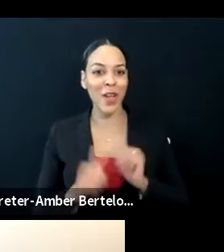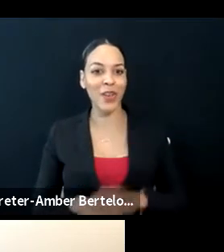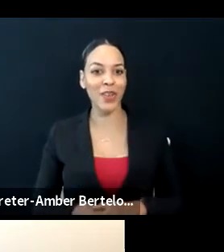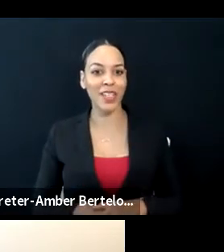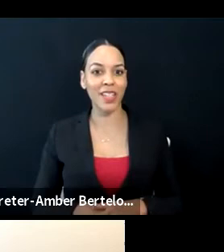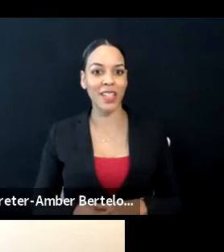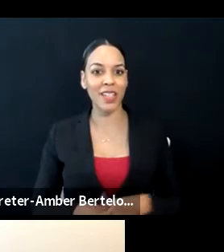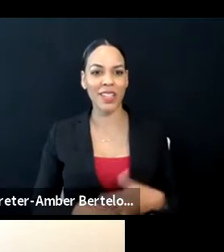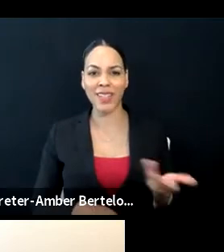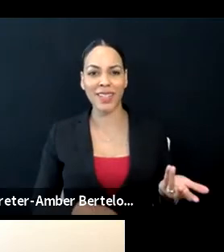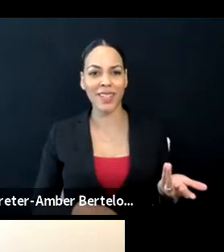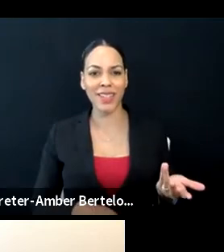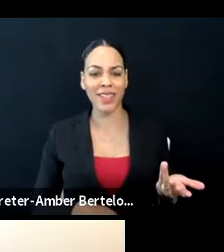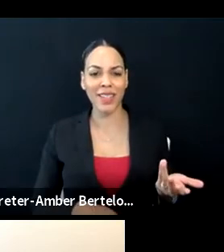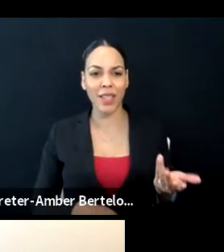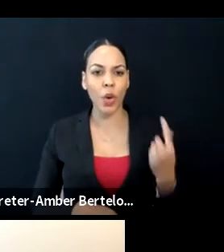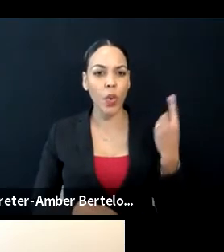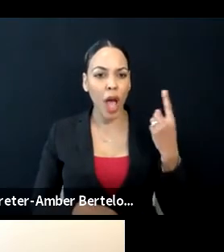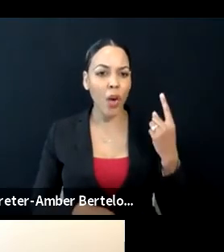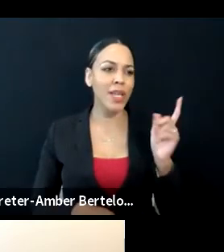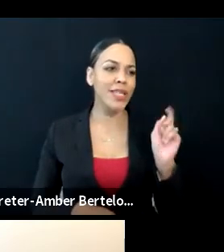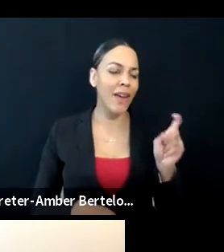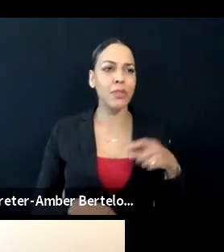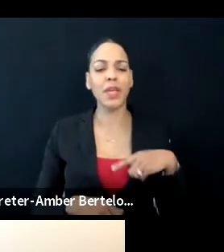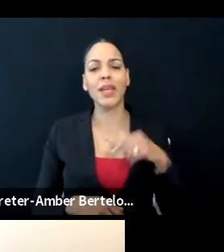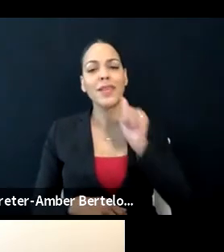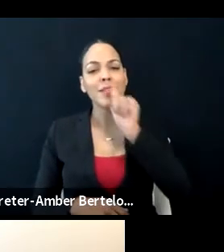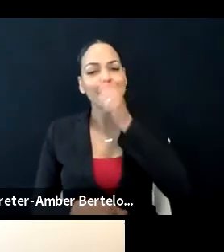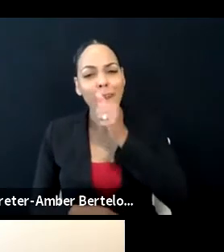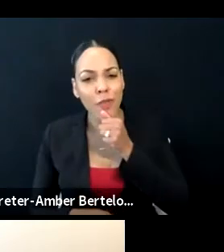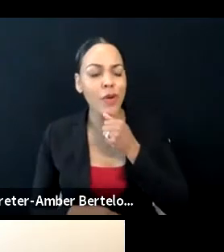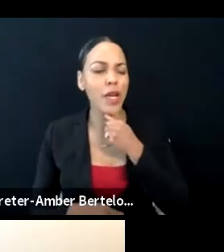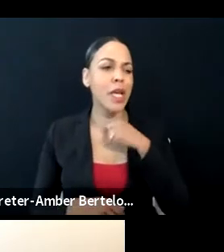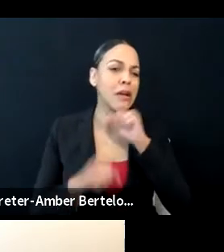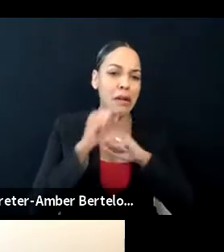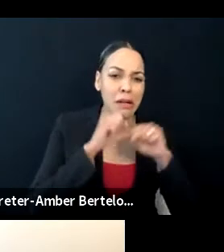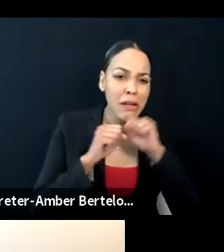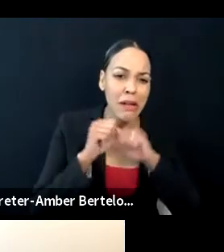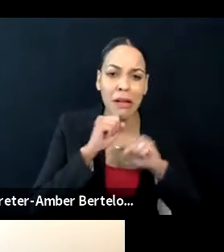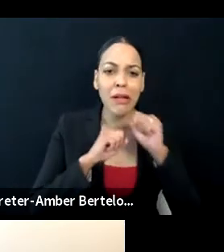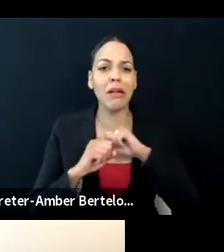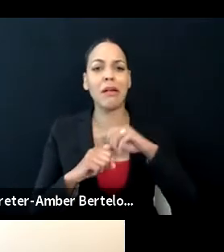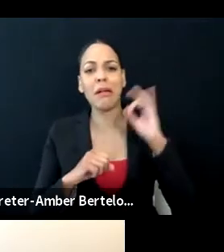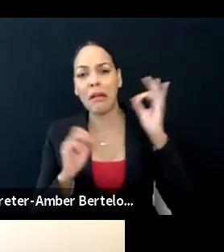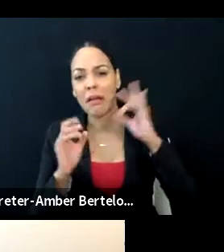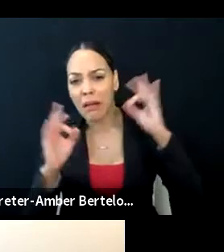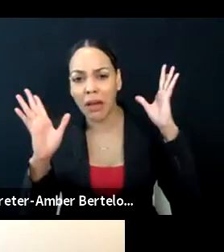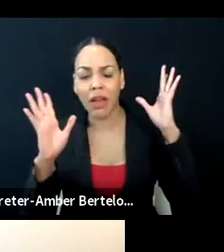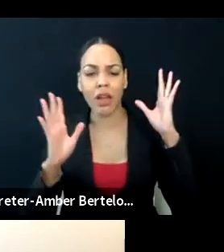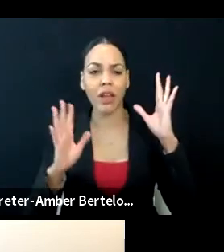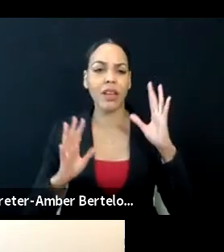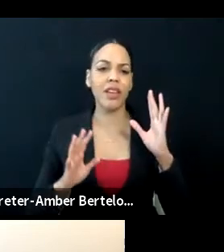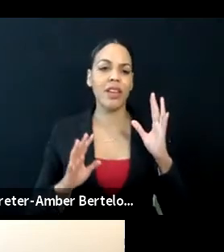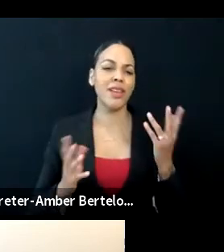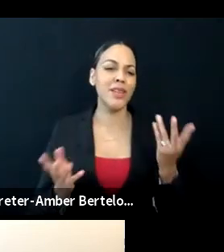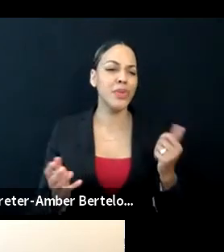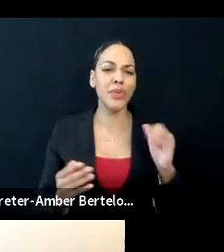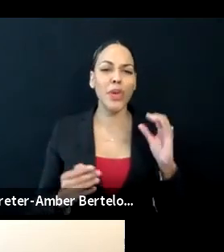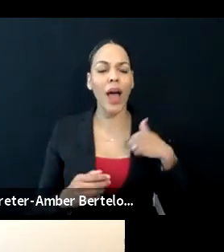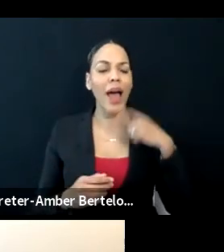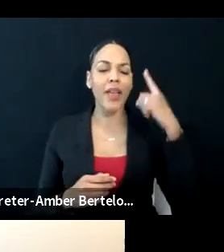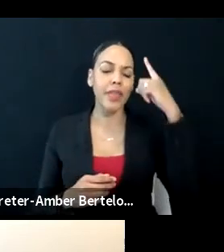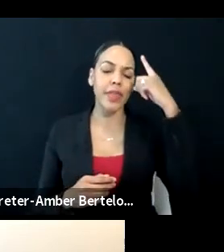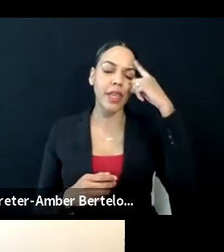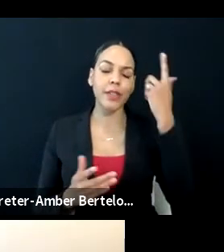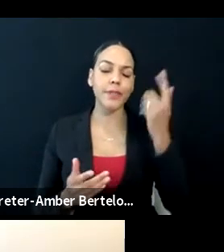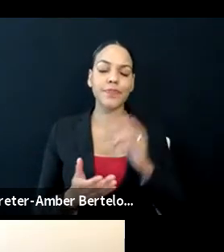We always have to be suffering or grappling with the condition. I mean, you know, so I think that